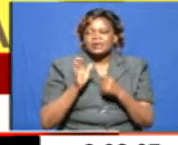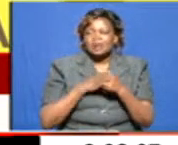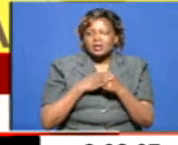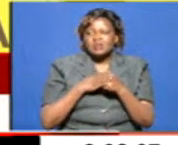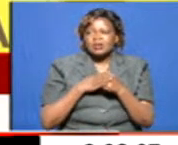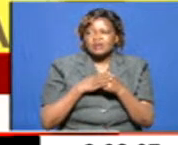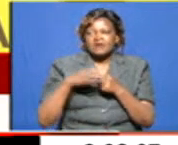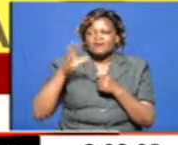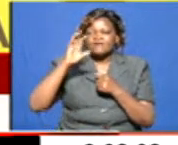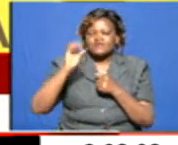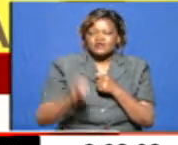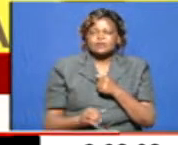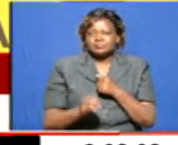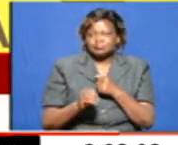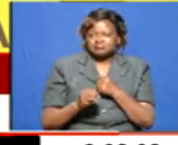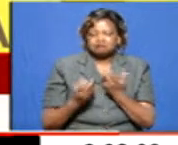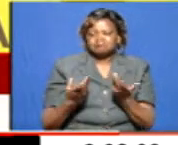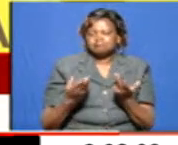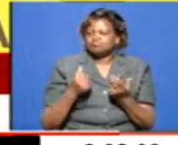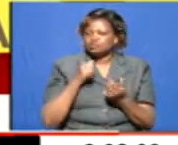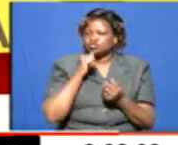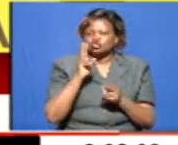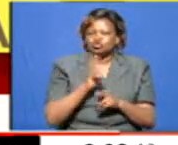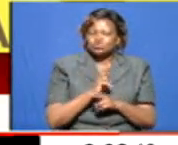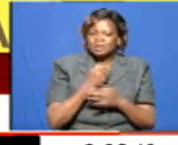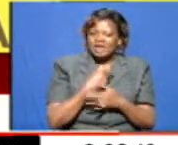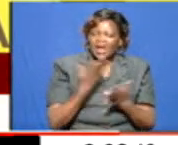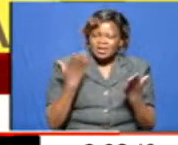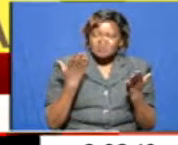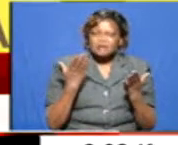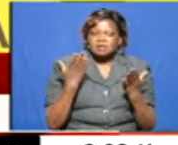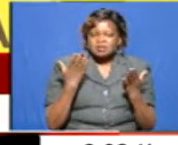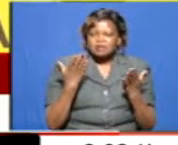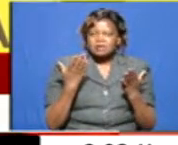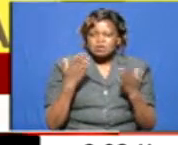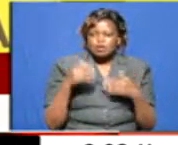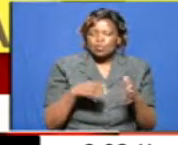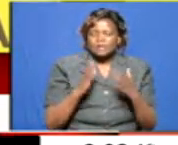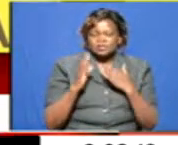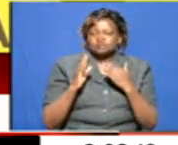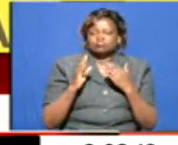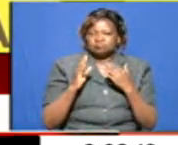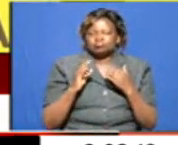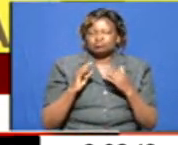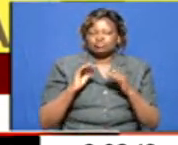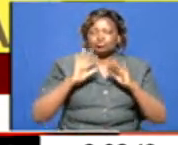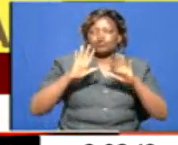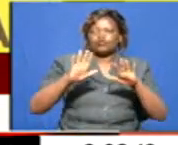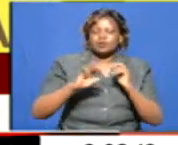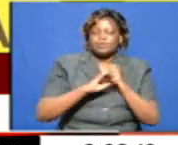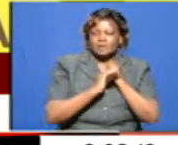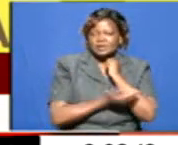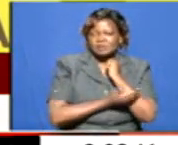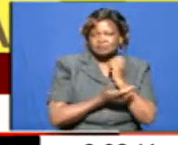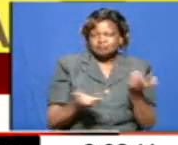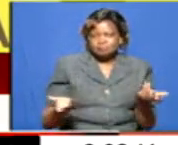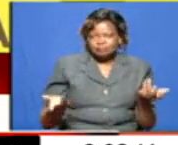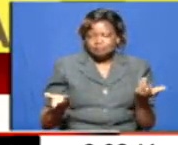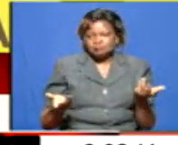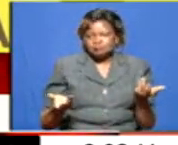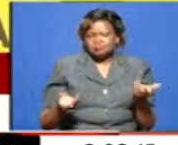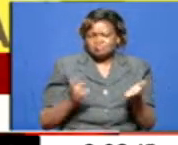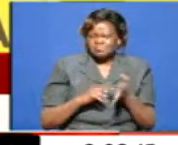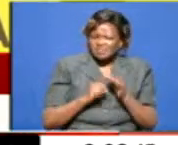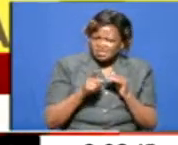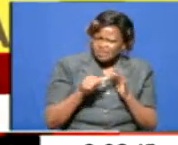59.9% are not using any methods of contraception. Very high figure. Is it issues to do with access? Is it issues